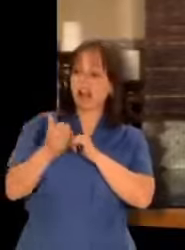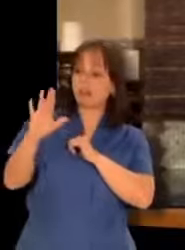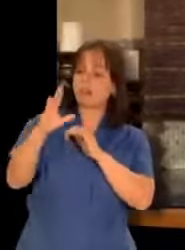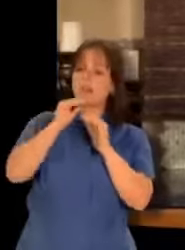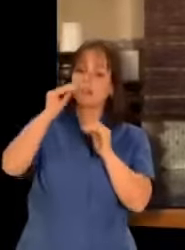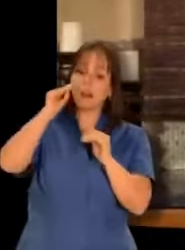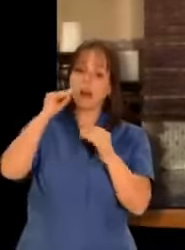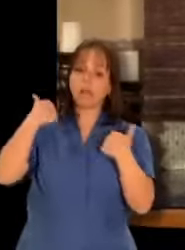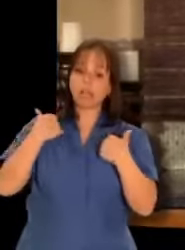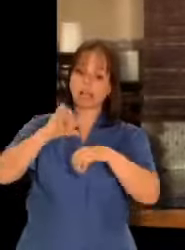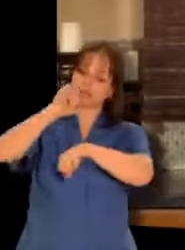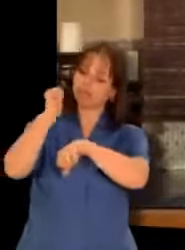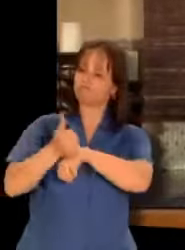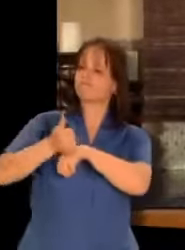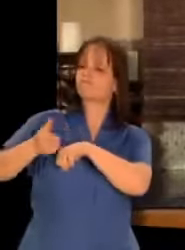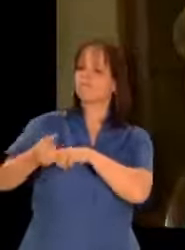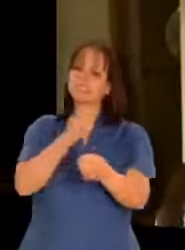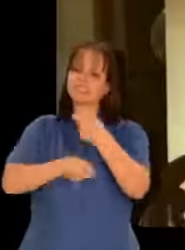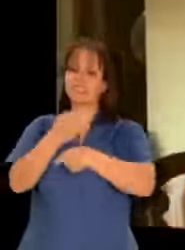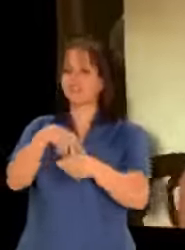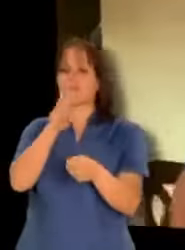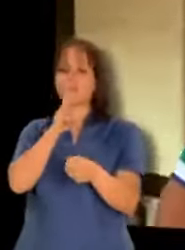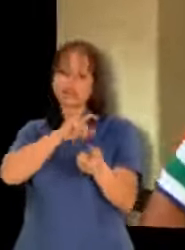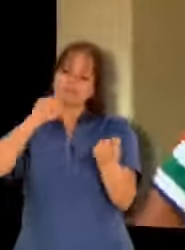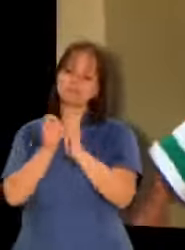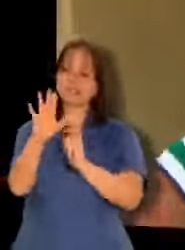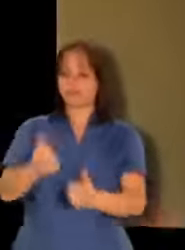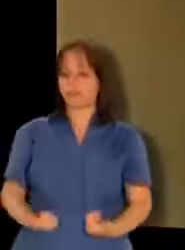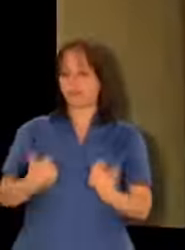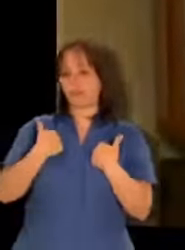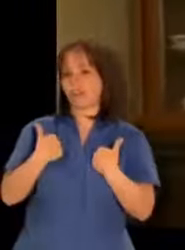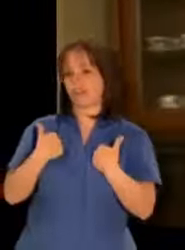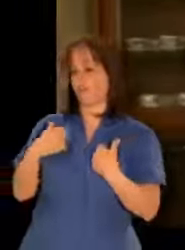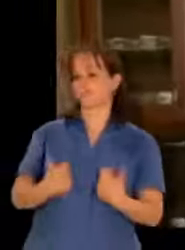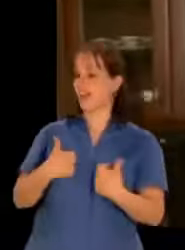change your water and change your life. Bobby, I really want to thank you for that.